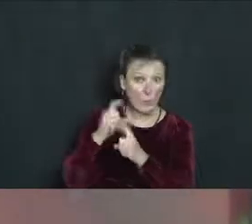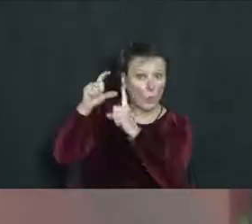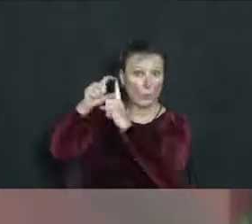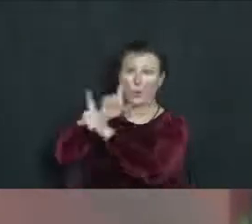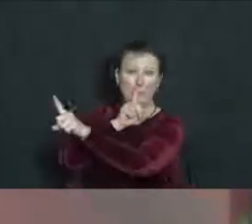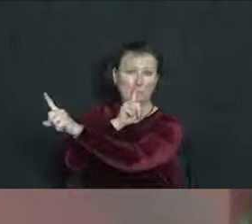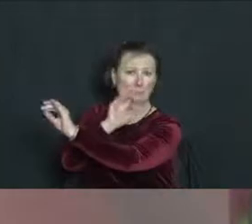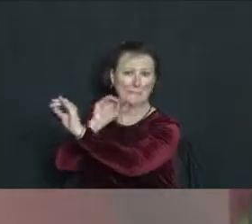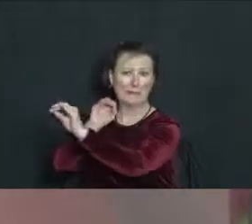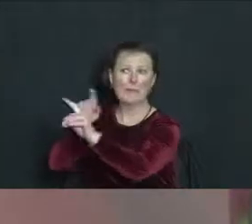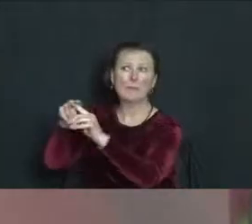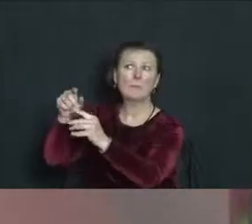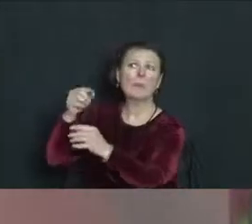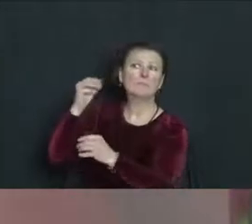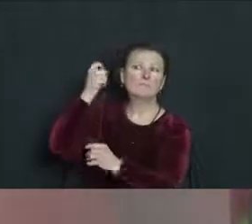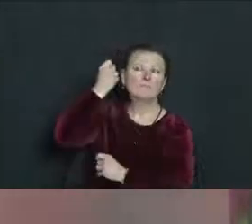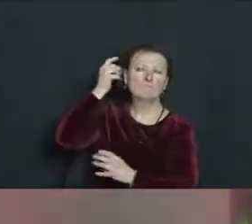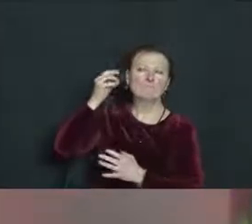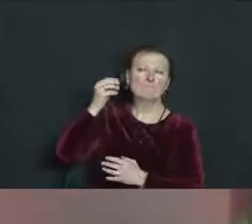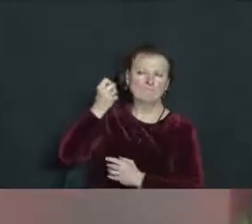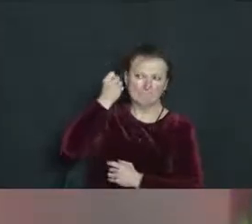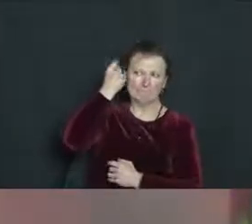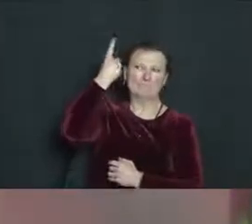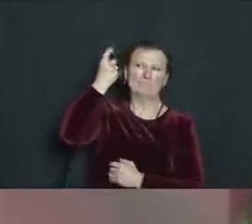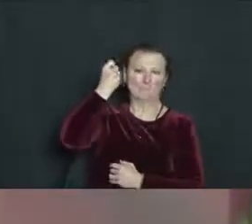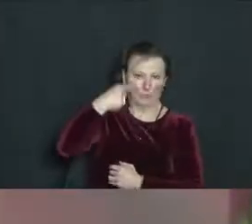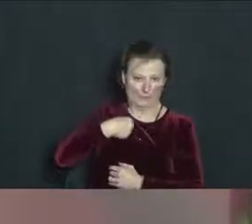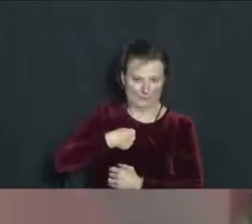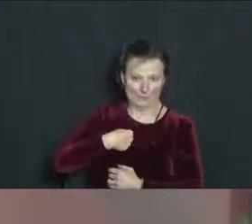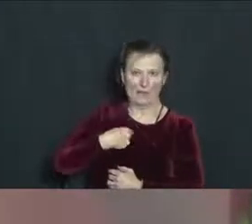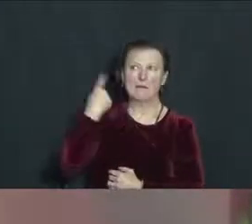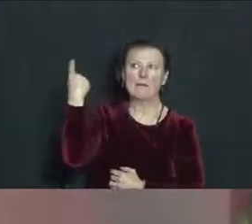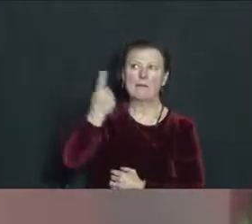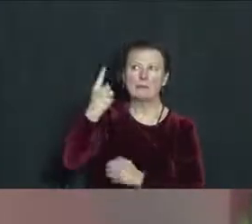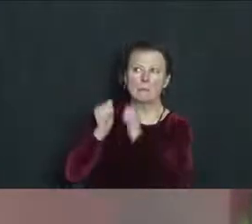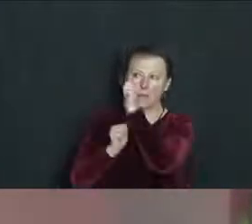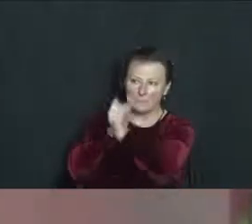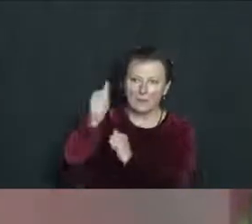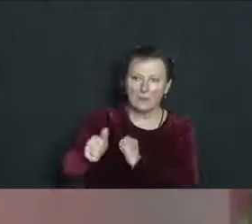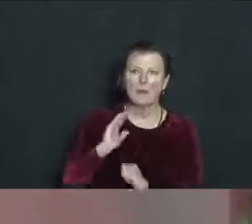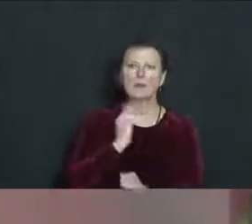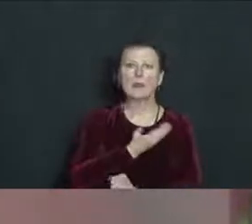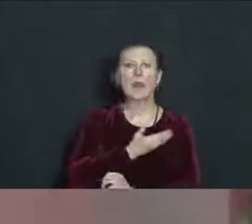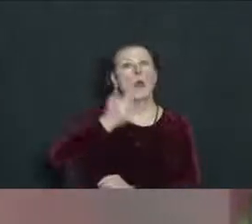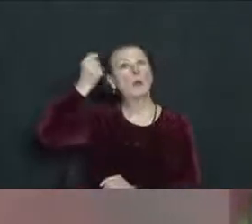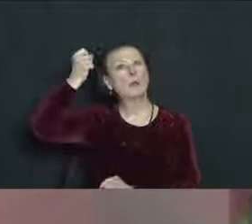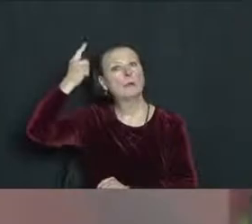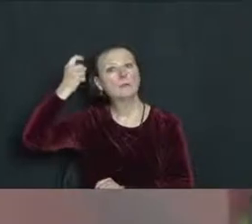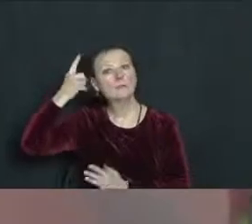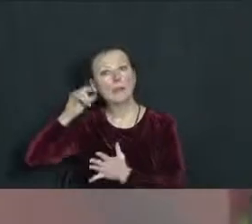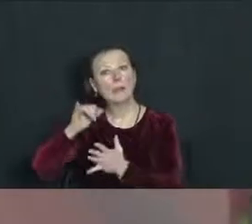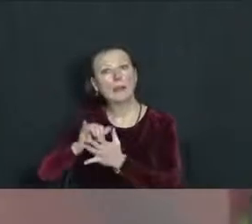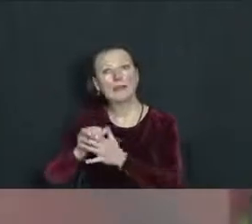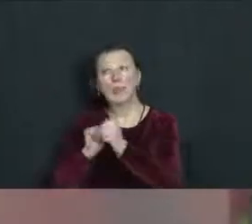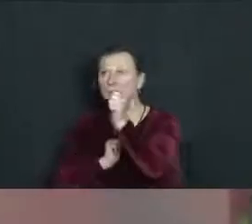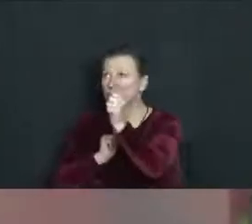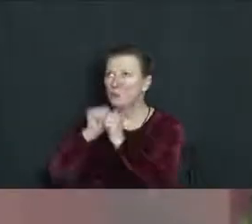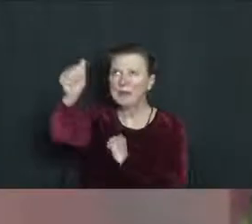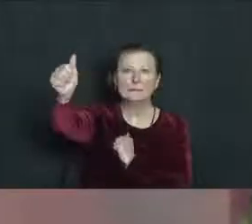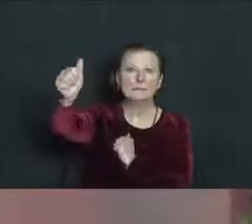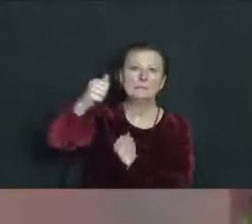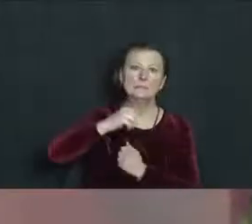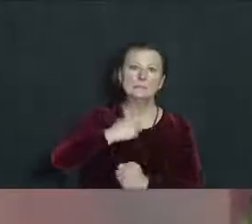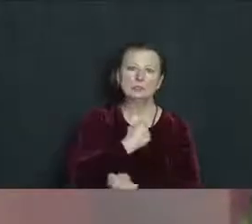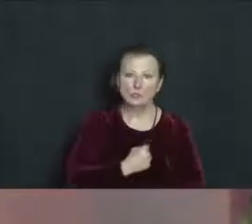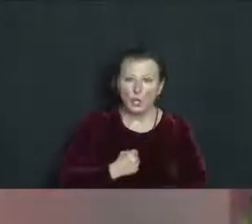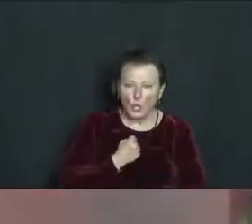I received from this angel, is that there is something beyond our understanding which transcends the